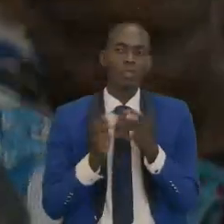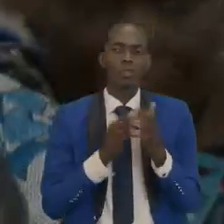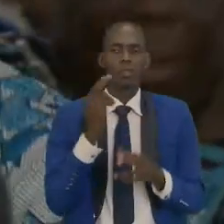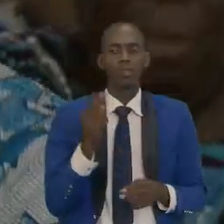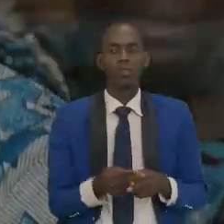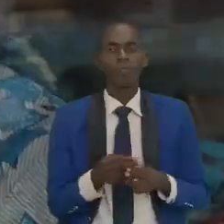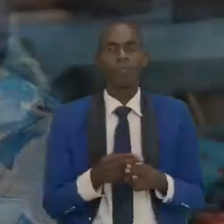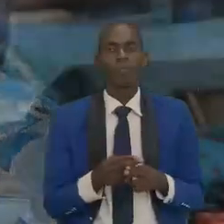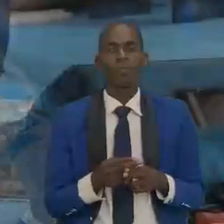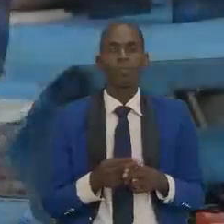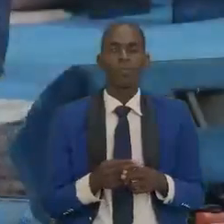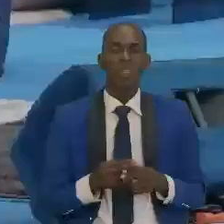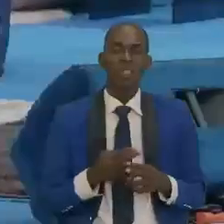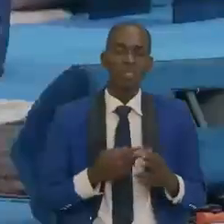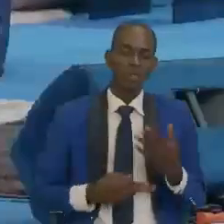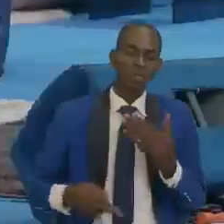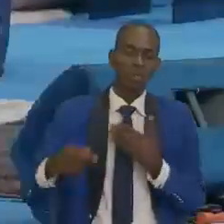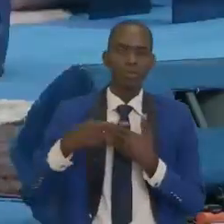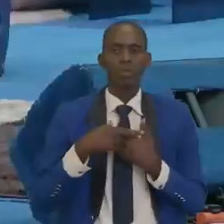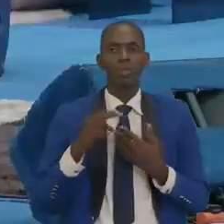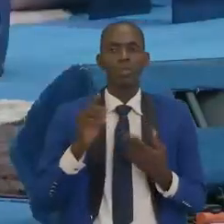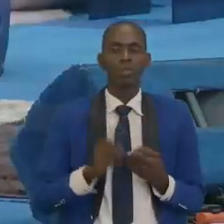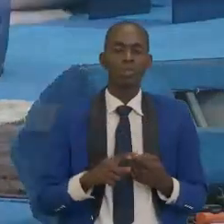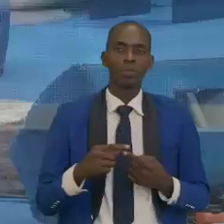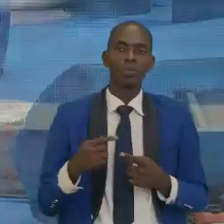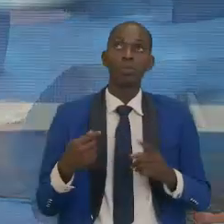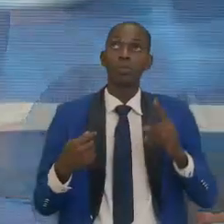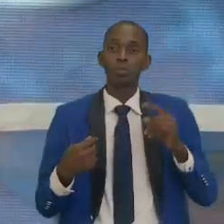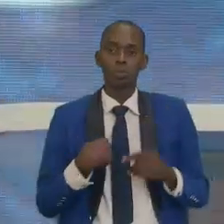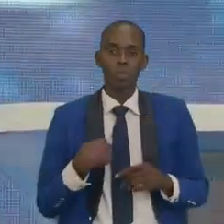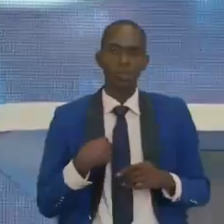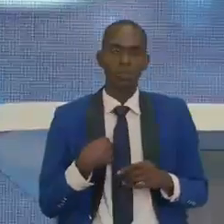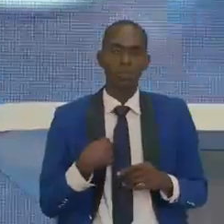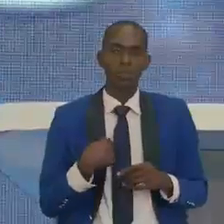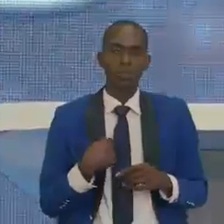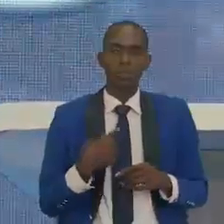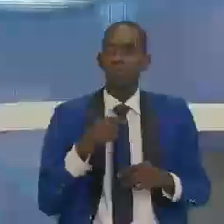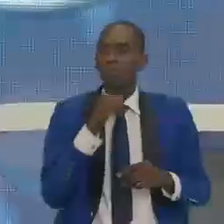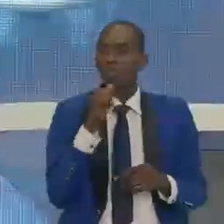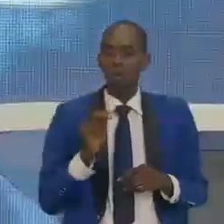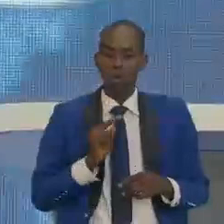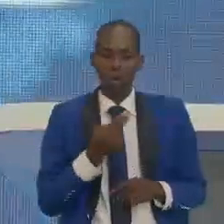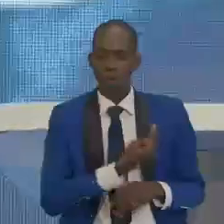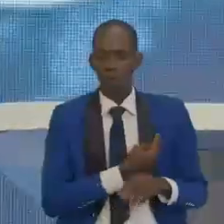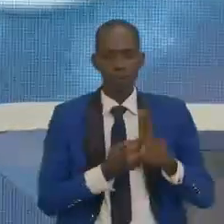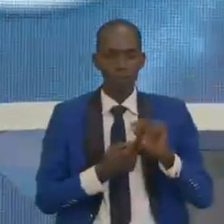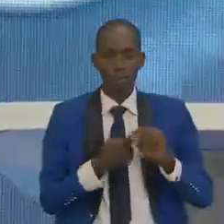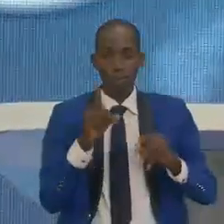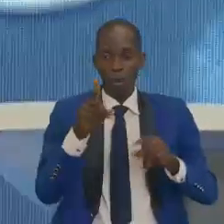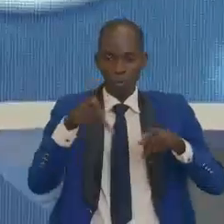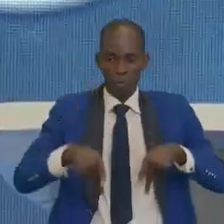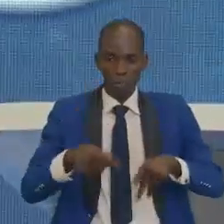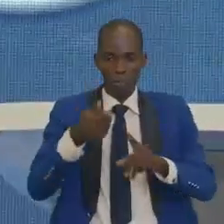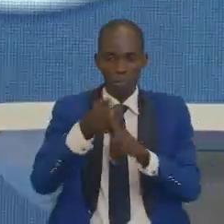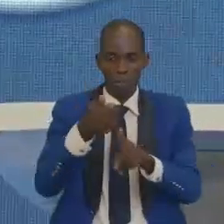Restore unto me. He didn't say unto us. He as a person,